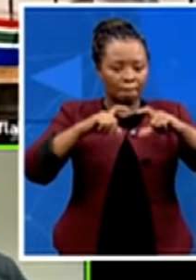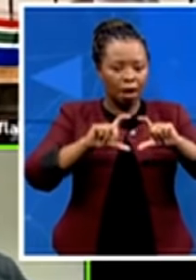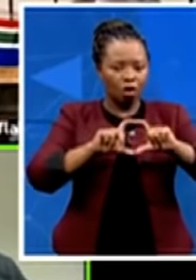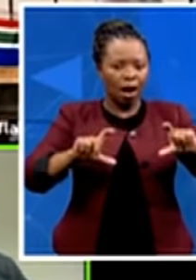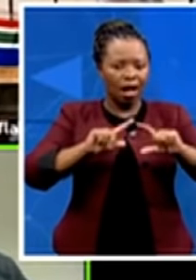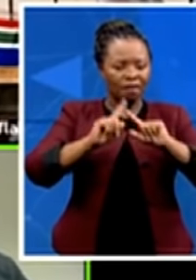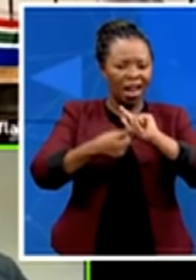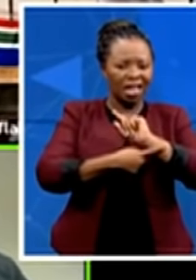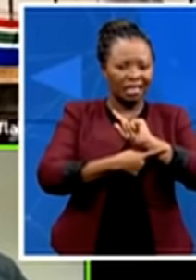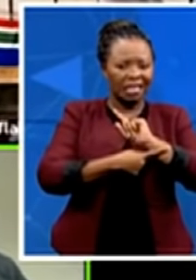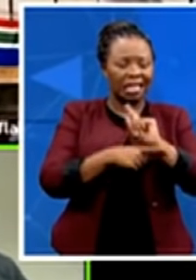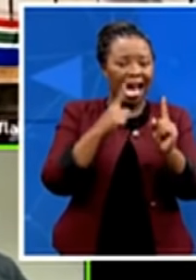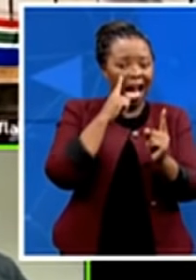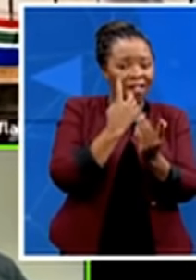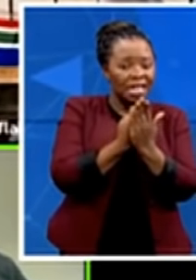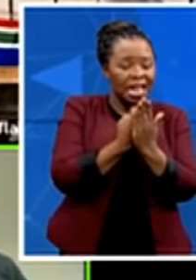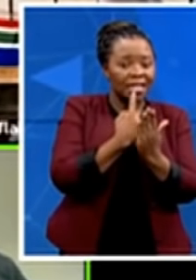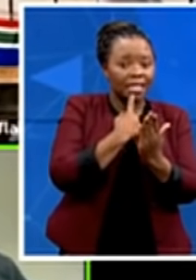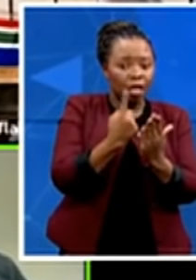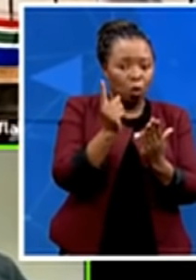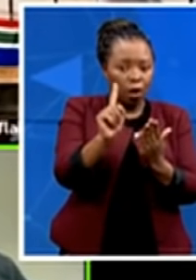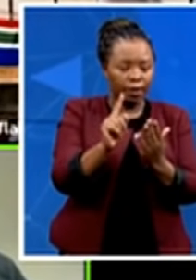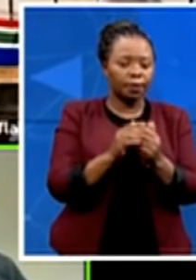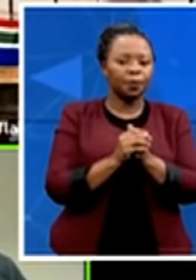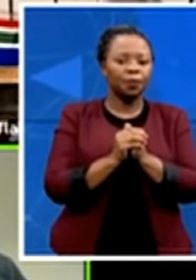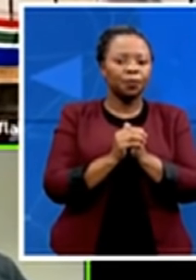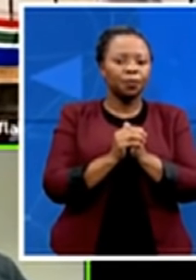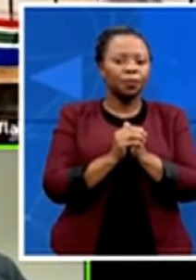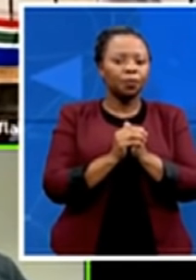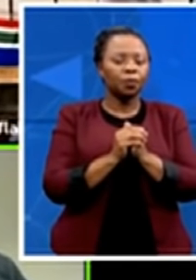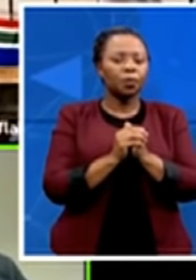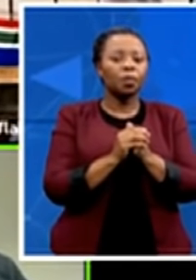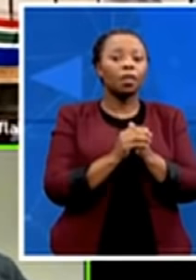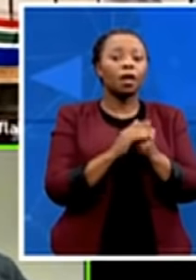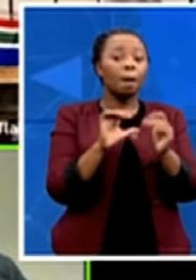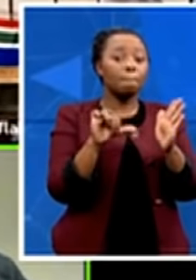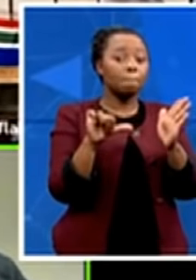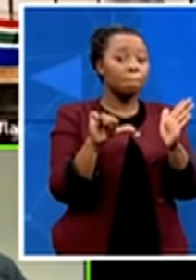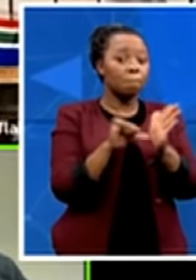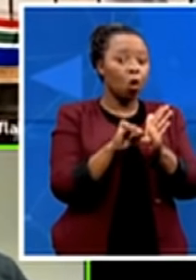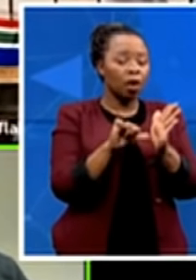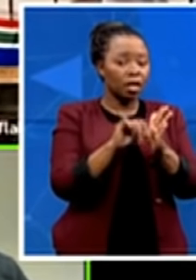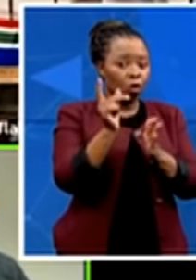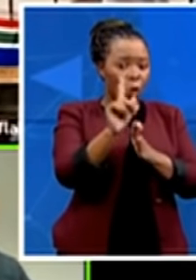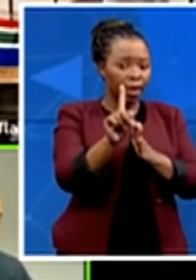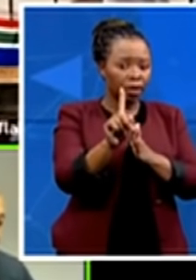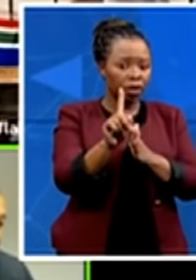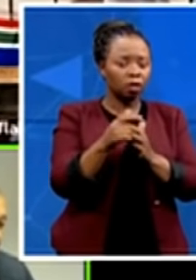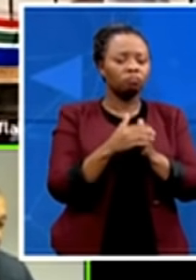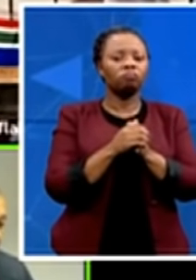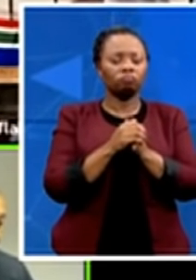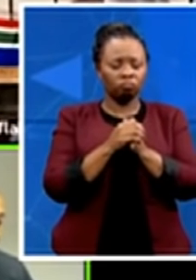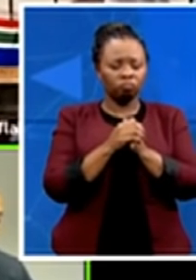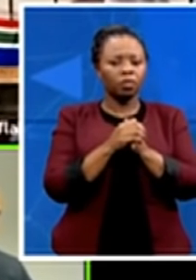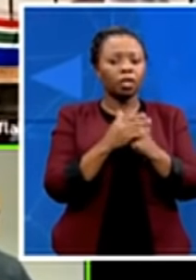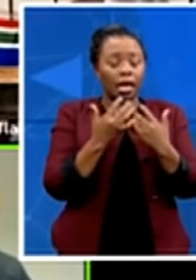following. Most importantly, it must be borne in mind that what we are dealing with here